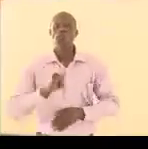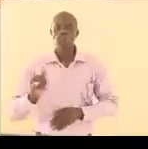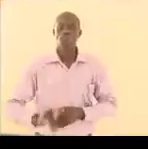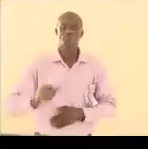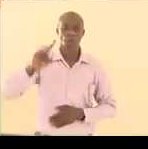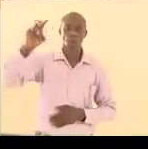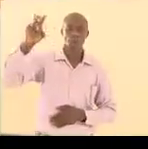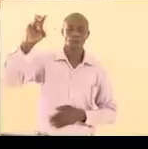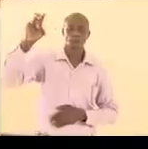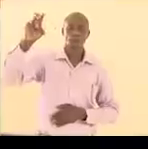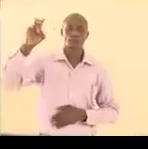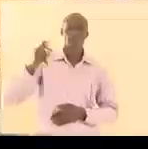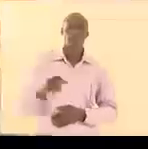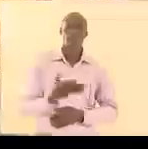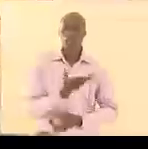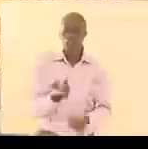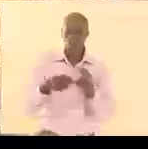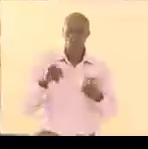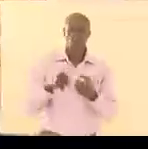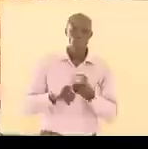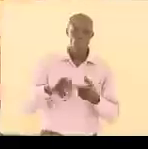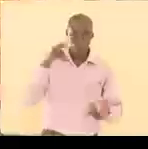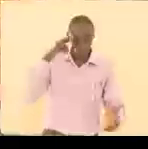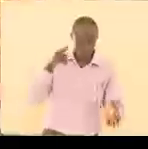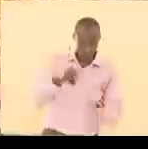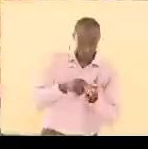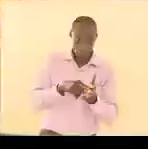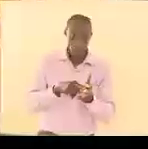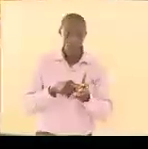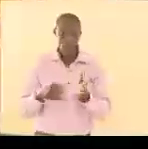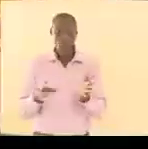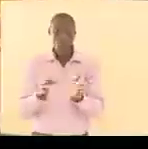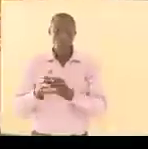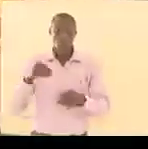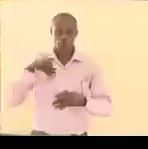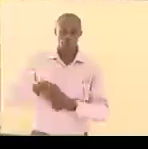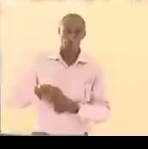journey and come to recognize Jesus in our midst.